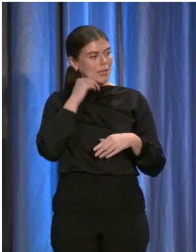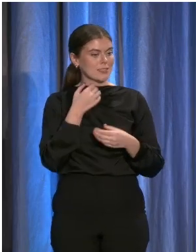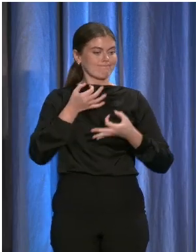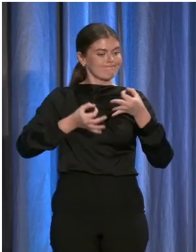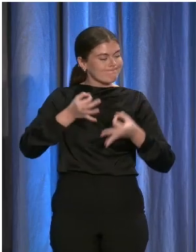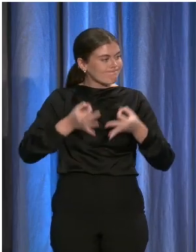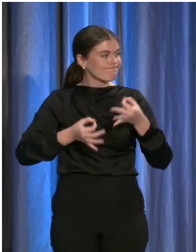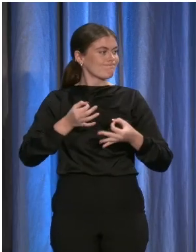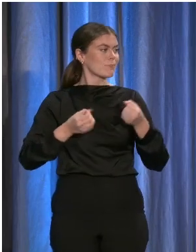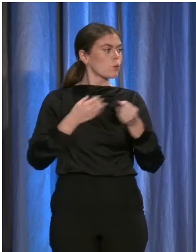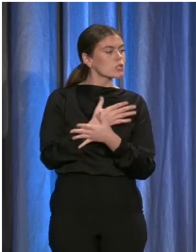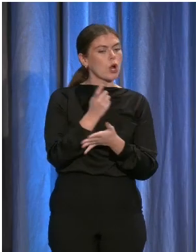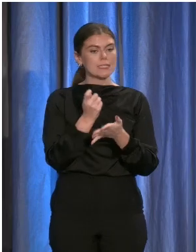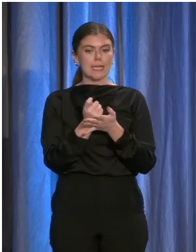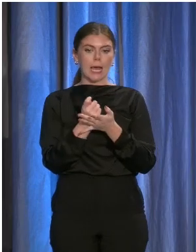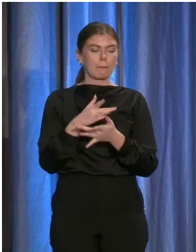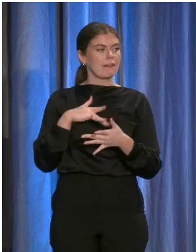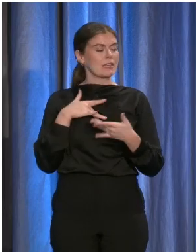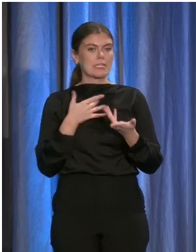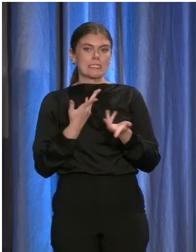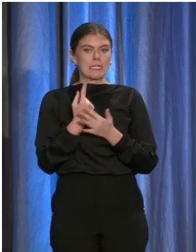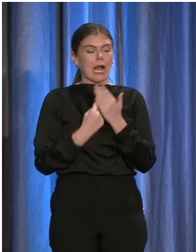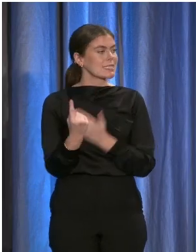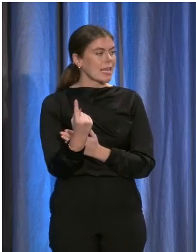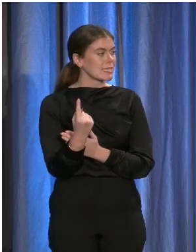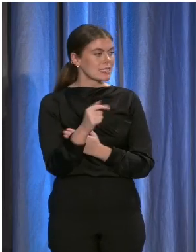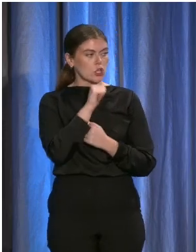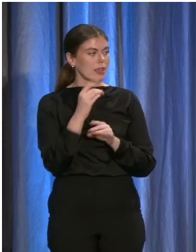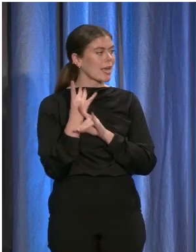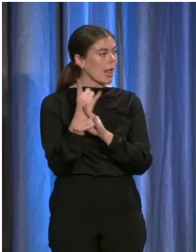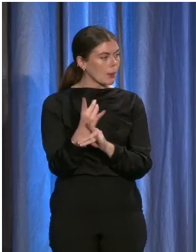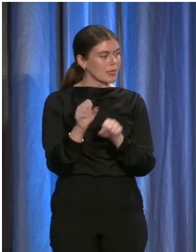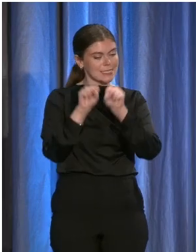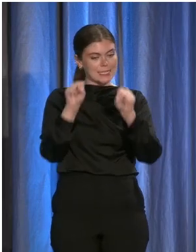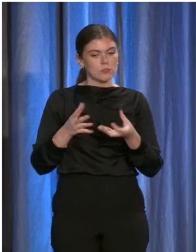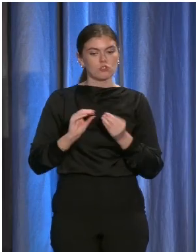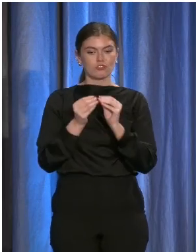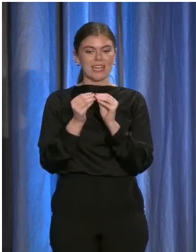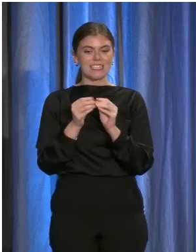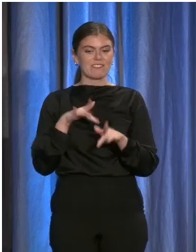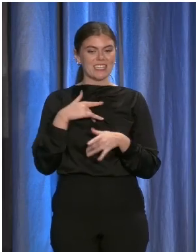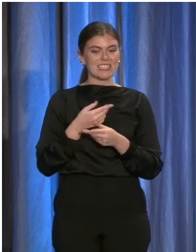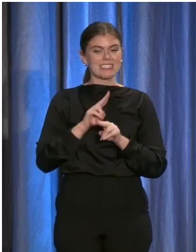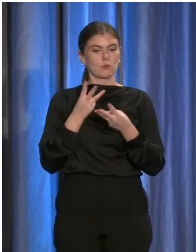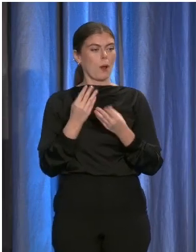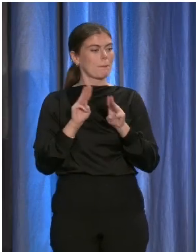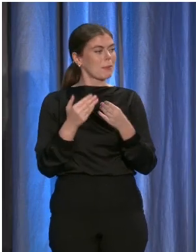It was all time-consuming. They felt isolated. The system was designed to put you off. They felt gaslit.